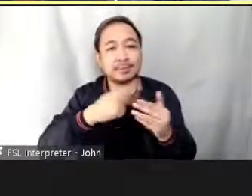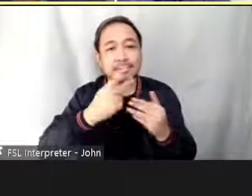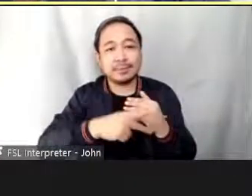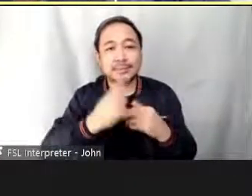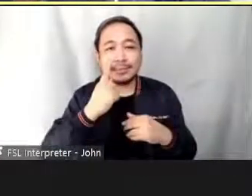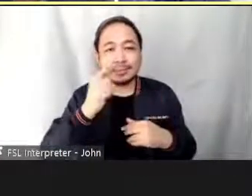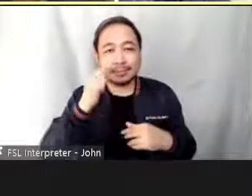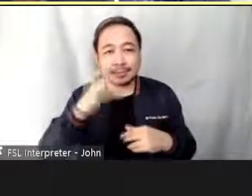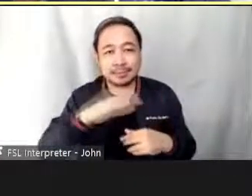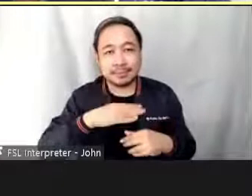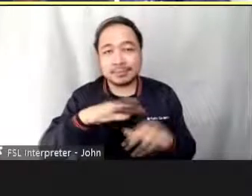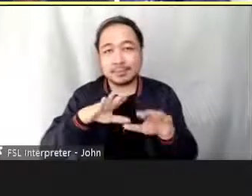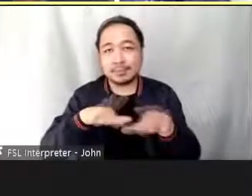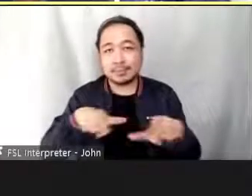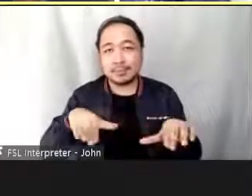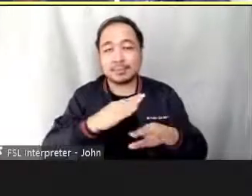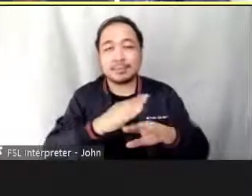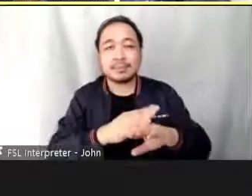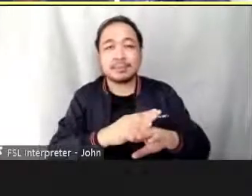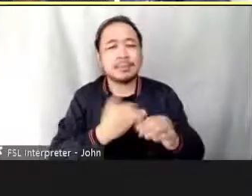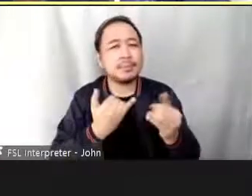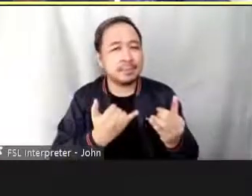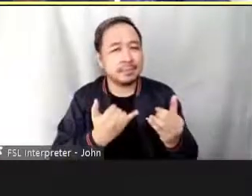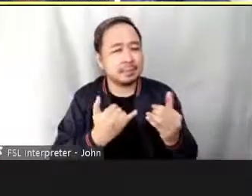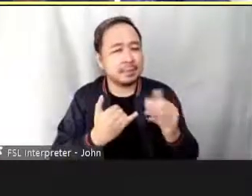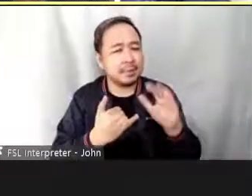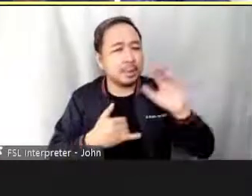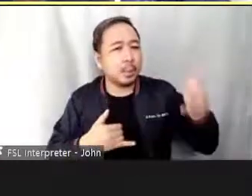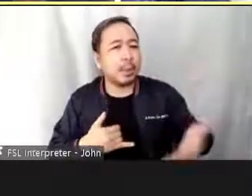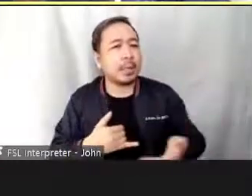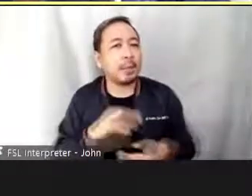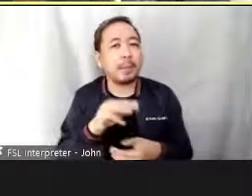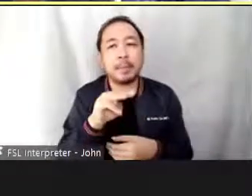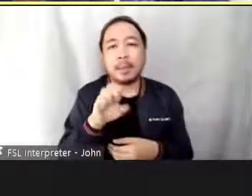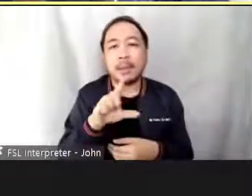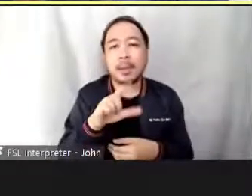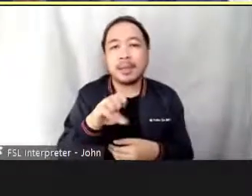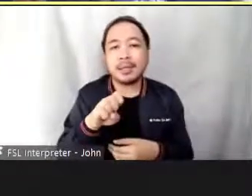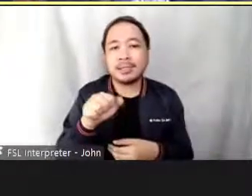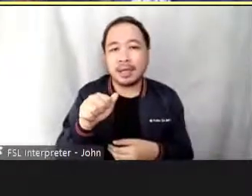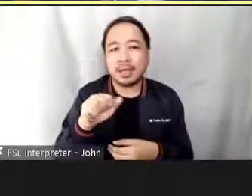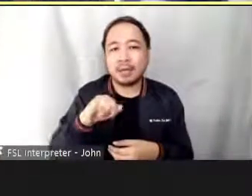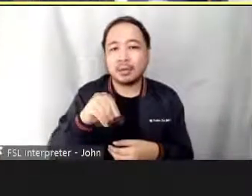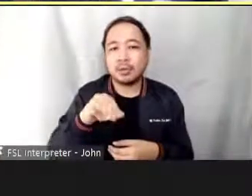children protection. Let us all learn from Dr. Melissa Joyce Rambuanga.